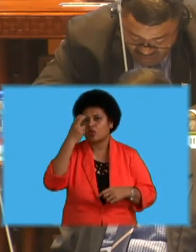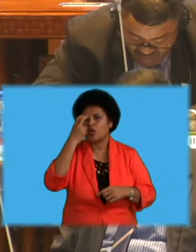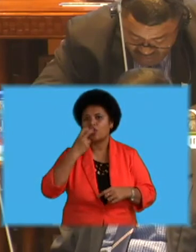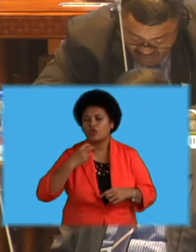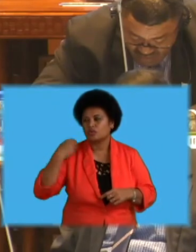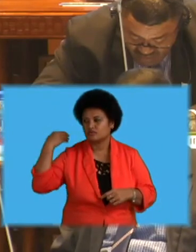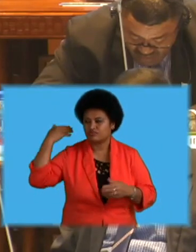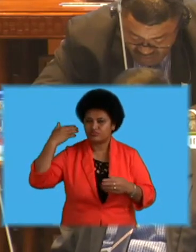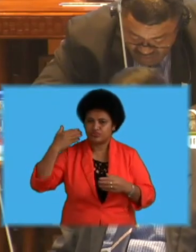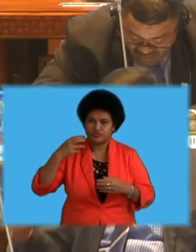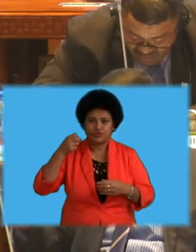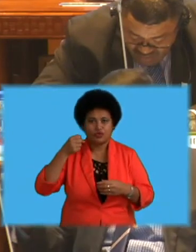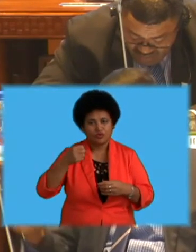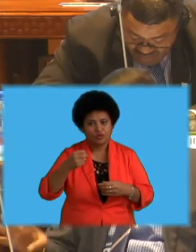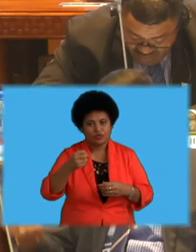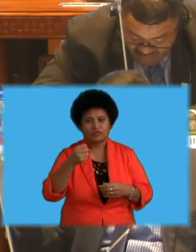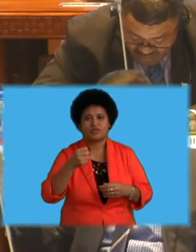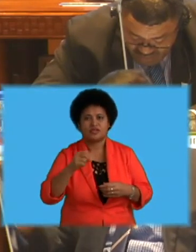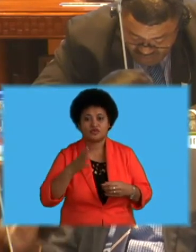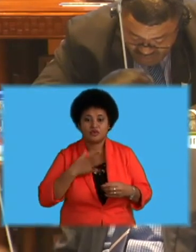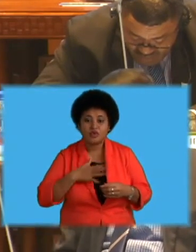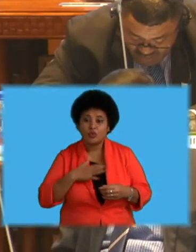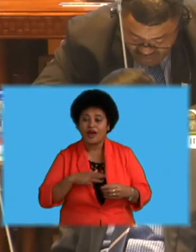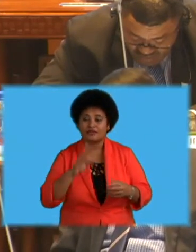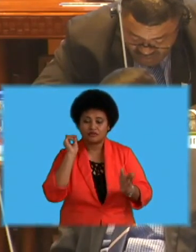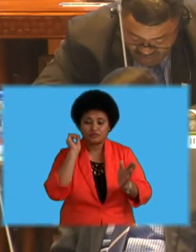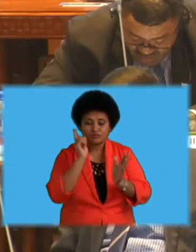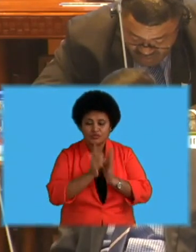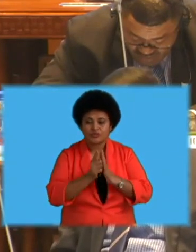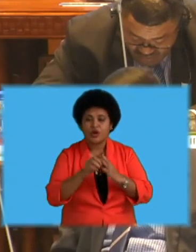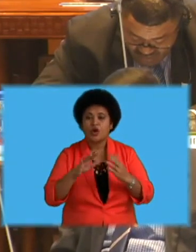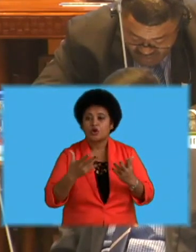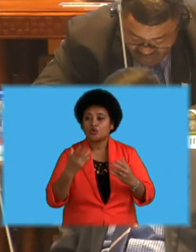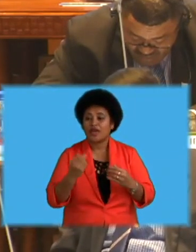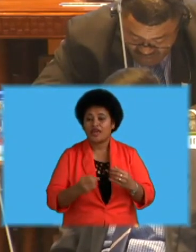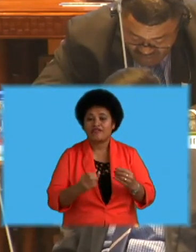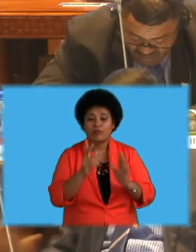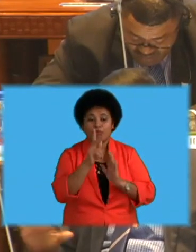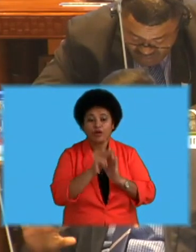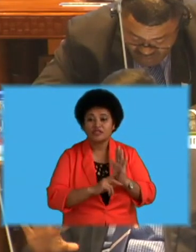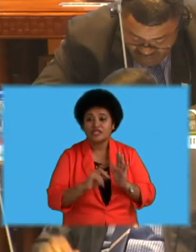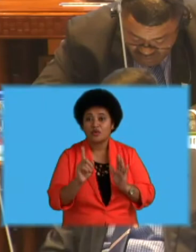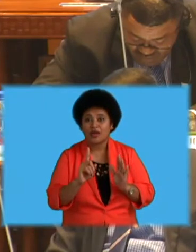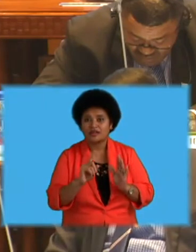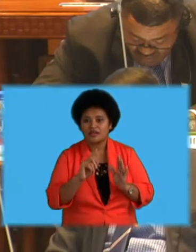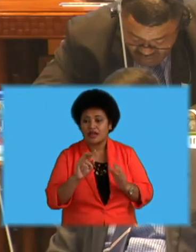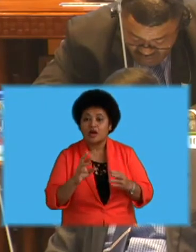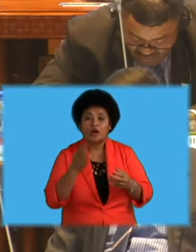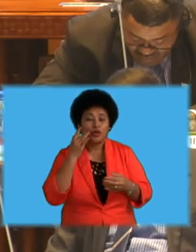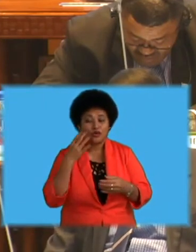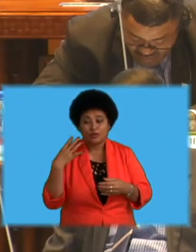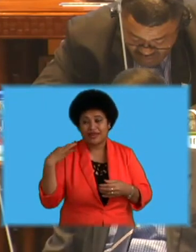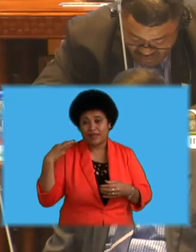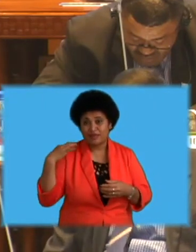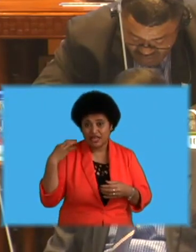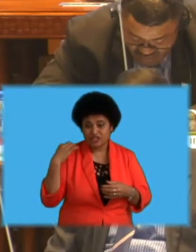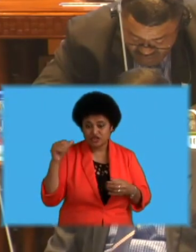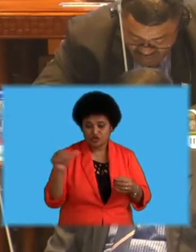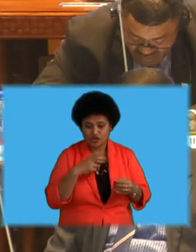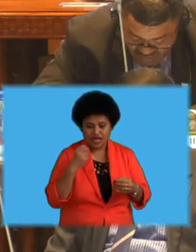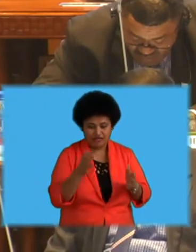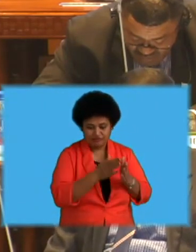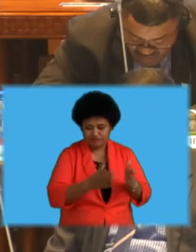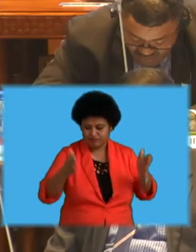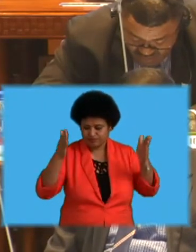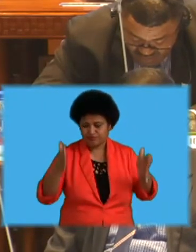I believe the government should adopt a policy of timeline. When an application is made, there should be a timeline so